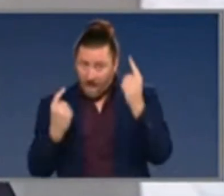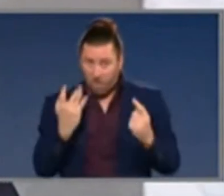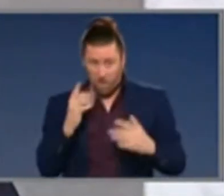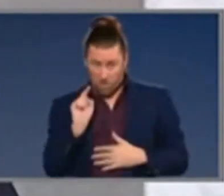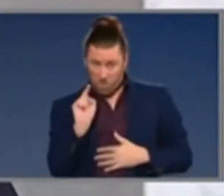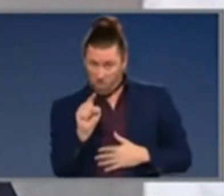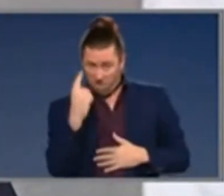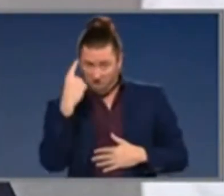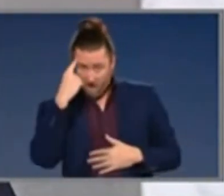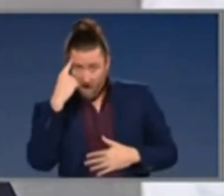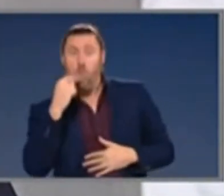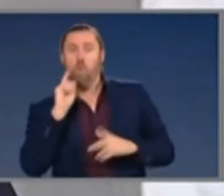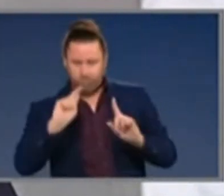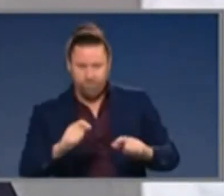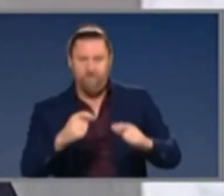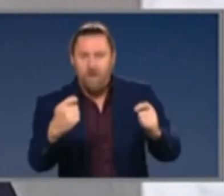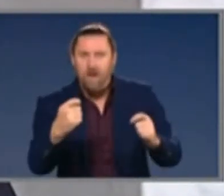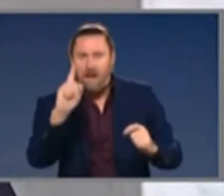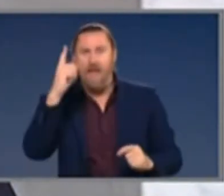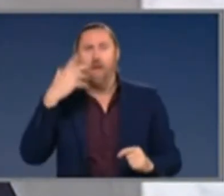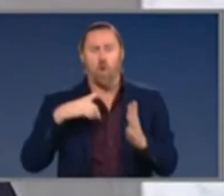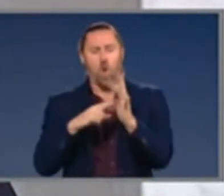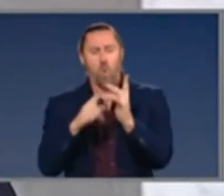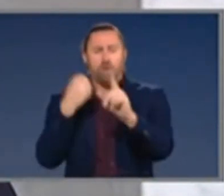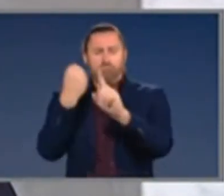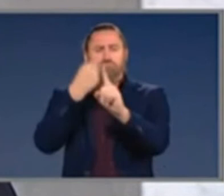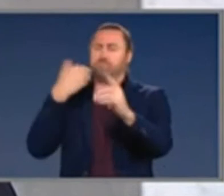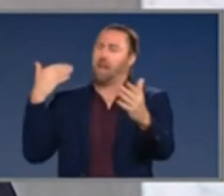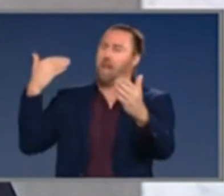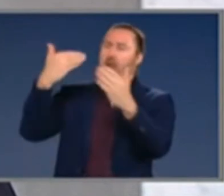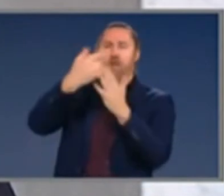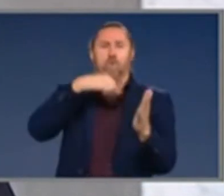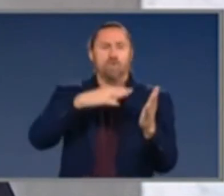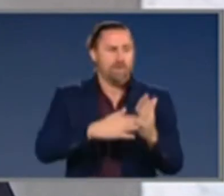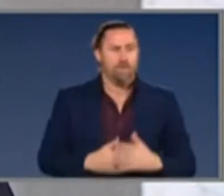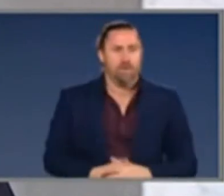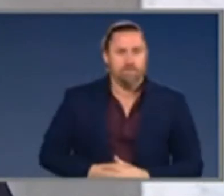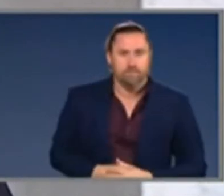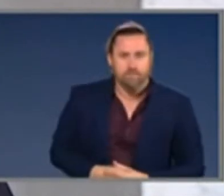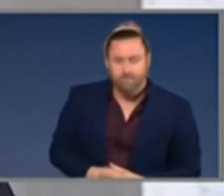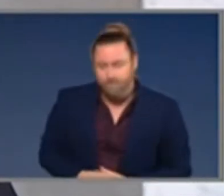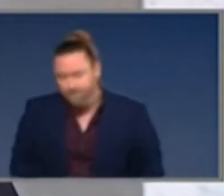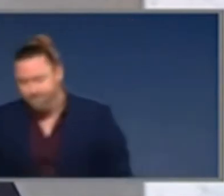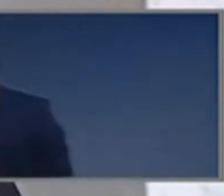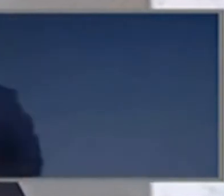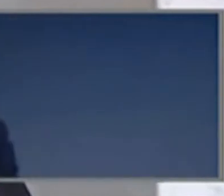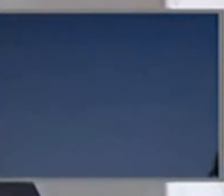you're now inclined to provide it? And why now when unions have asked for this for months? I've spoken about that in recent days.